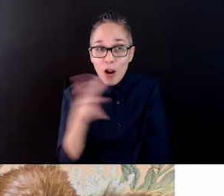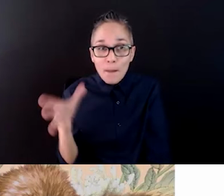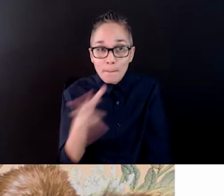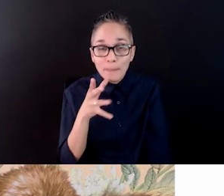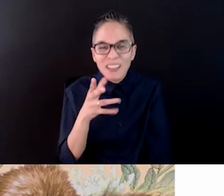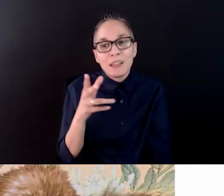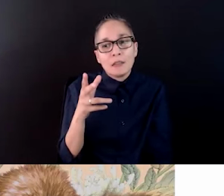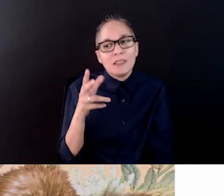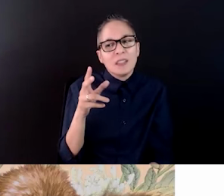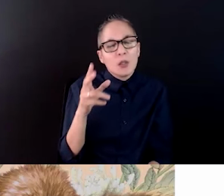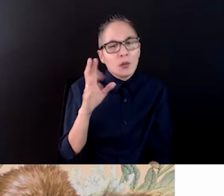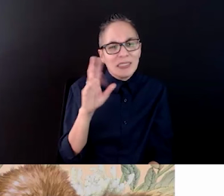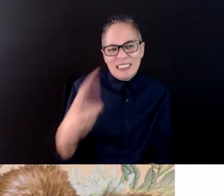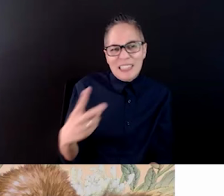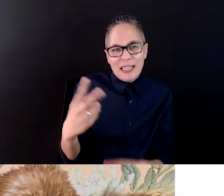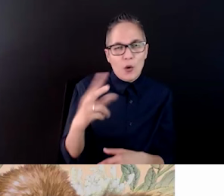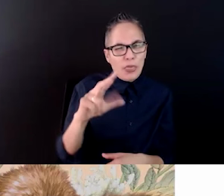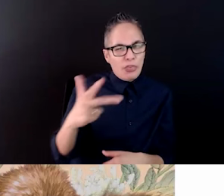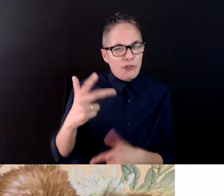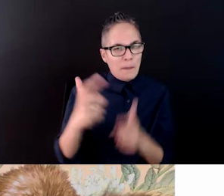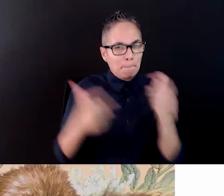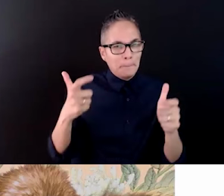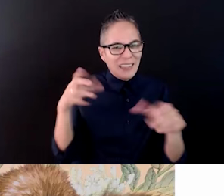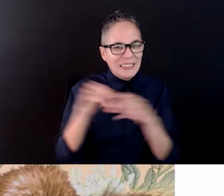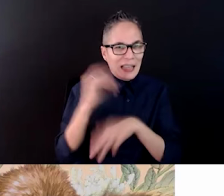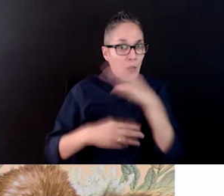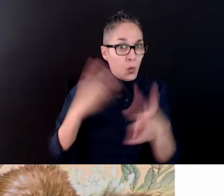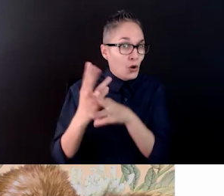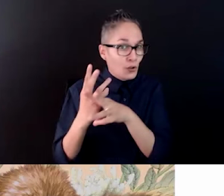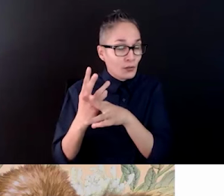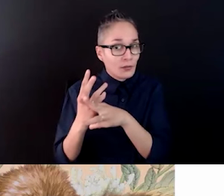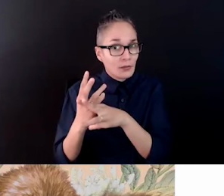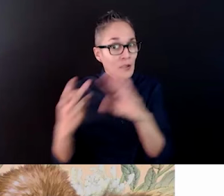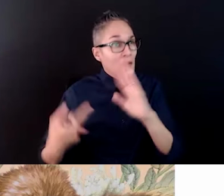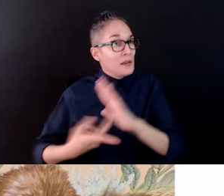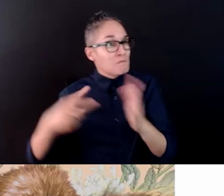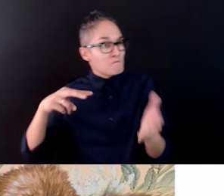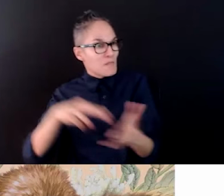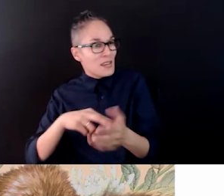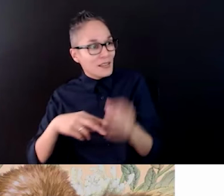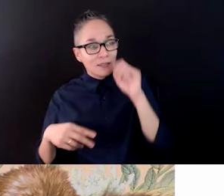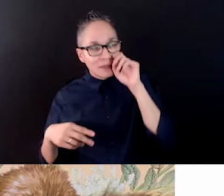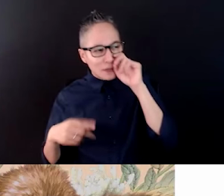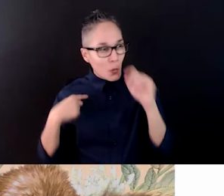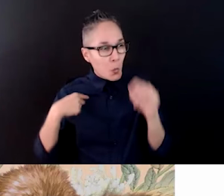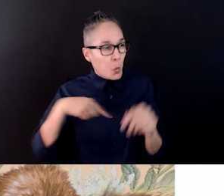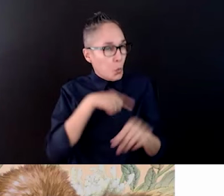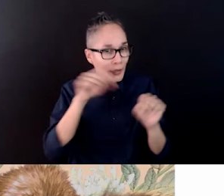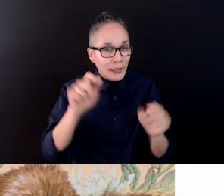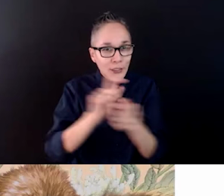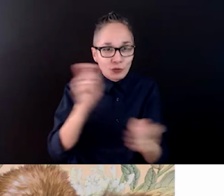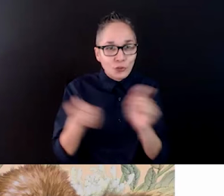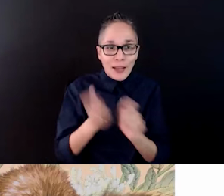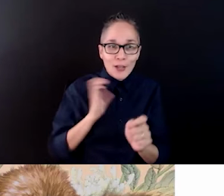to be the largest, and then China beat us. Anyway, so this has tremendous potential to change the economy in the area, and we want to make